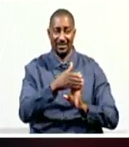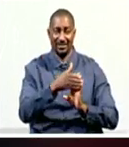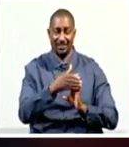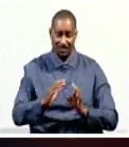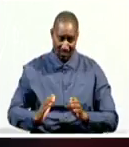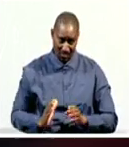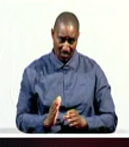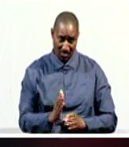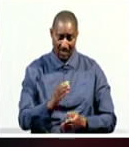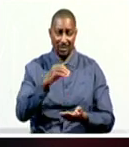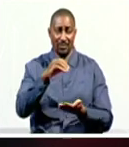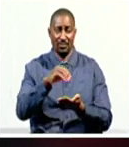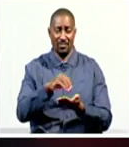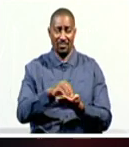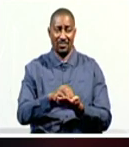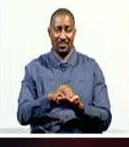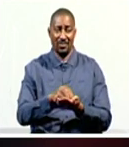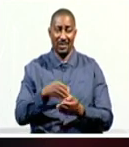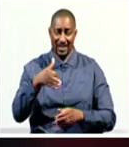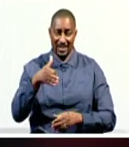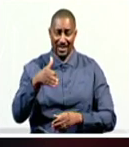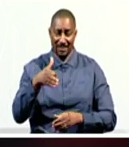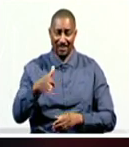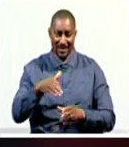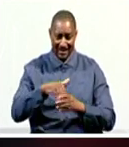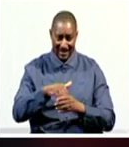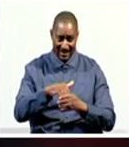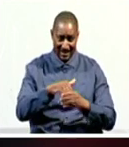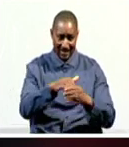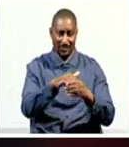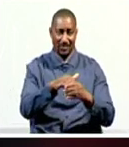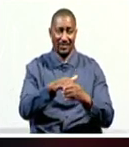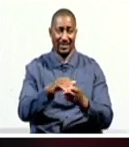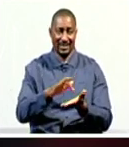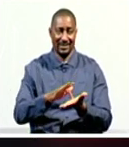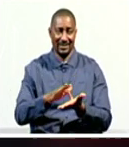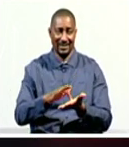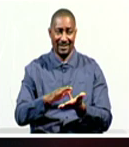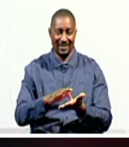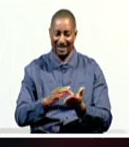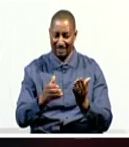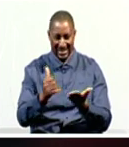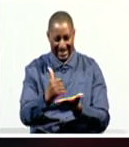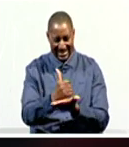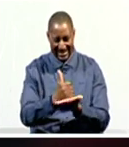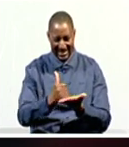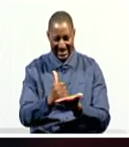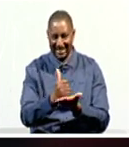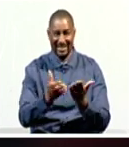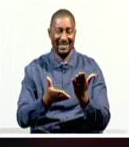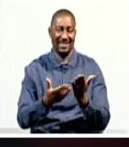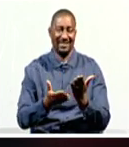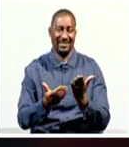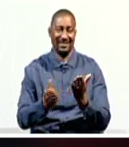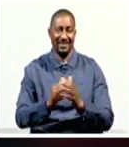Namibia as the transport and logistic hub. It becomes more clear in Harambee Prosperity 2 than it was in Harambee Prosperity 1. So